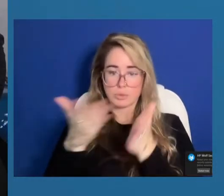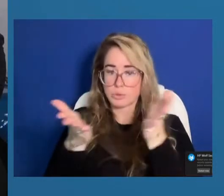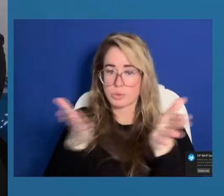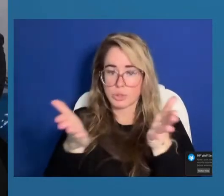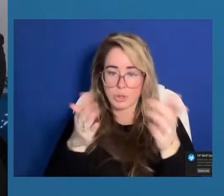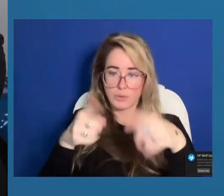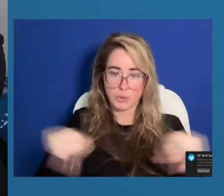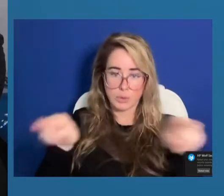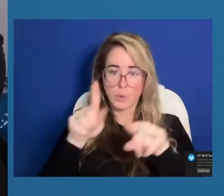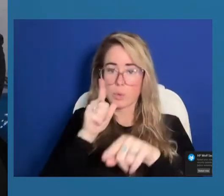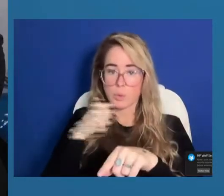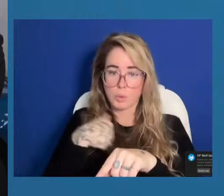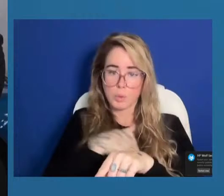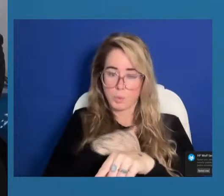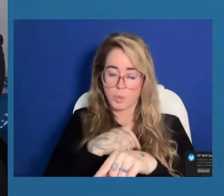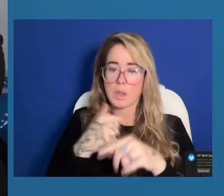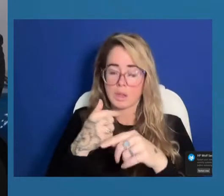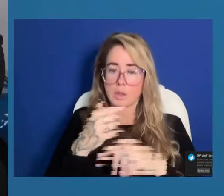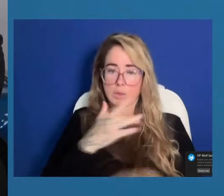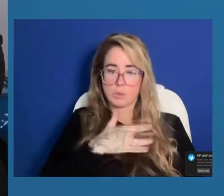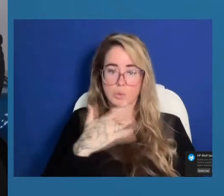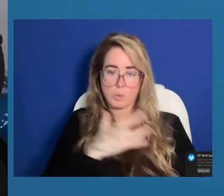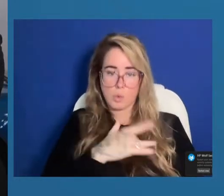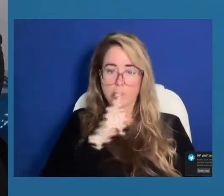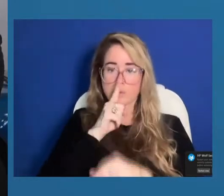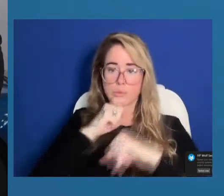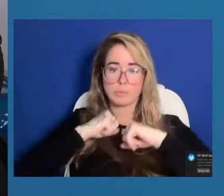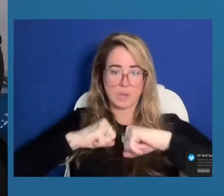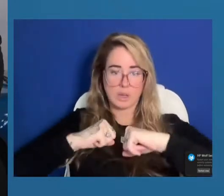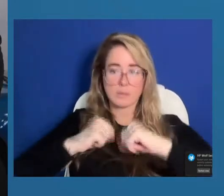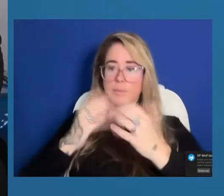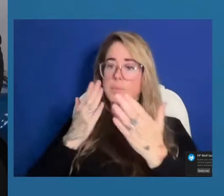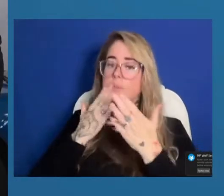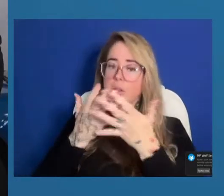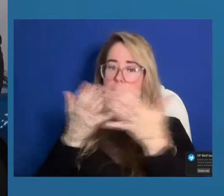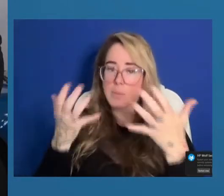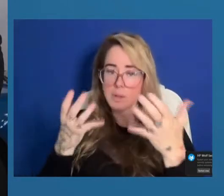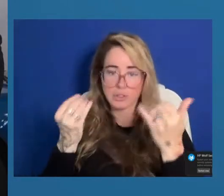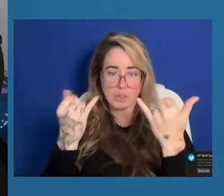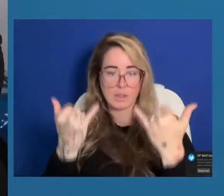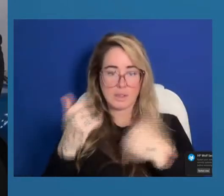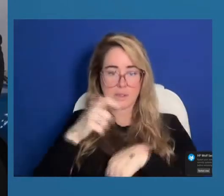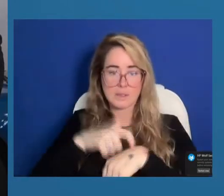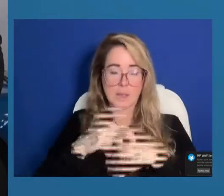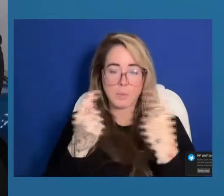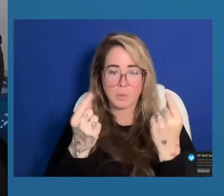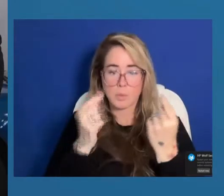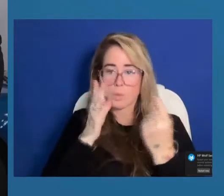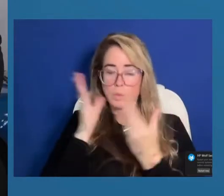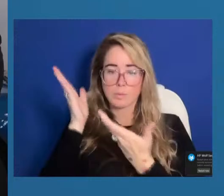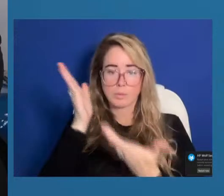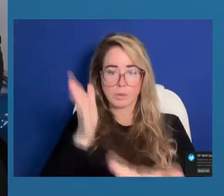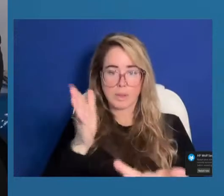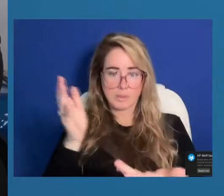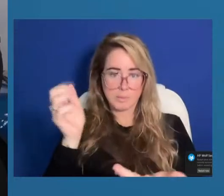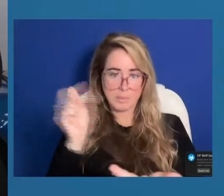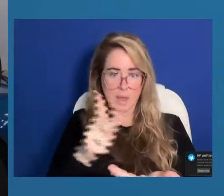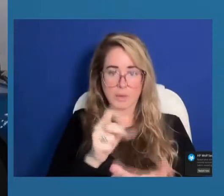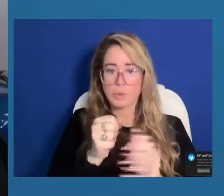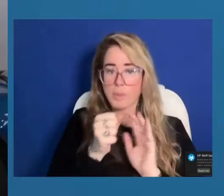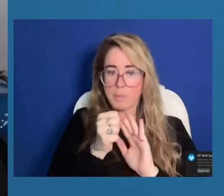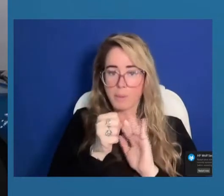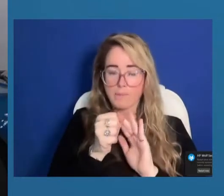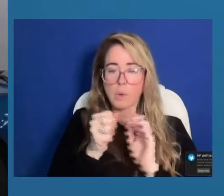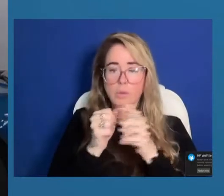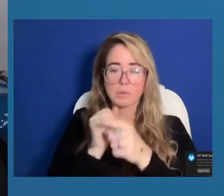those that we are sworn to protect. So thank you very much, and at this time I'd like to bring back to the microphone